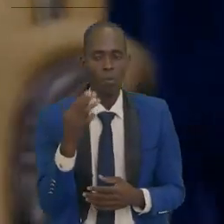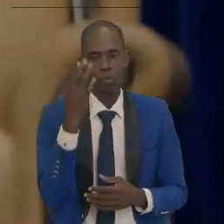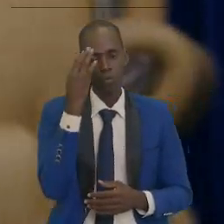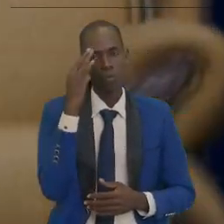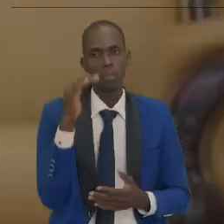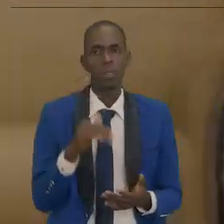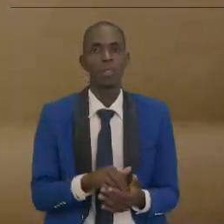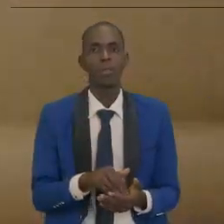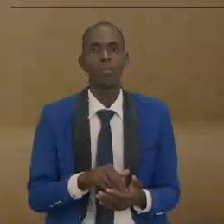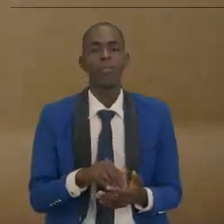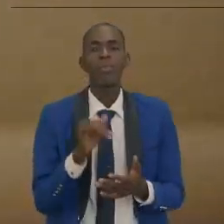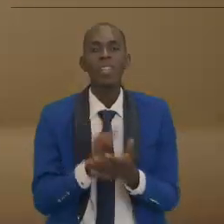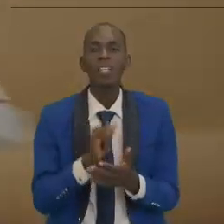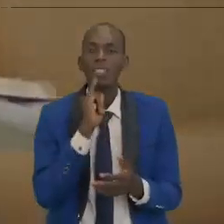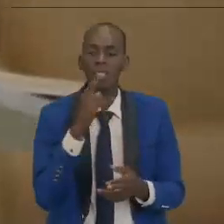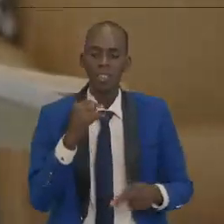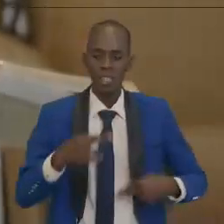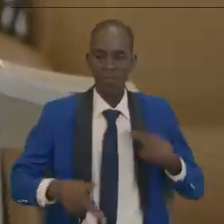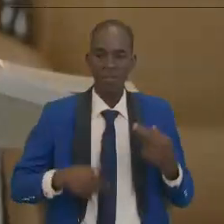that's not available